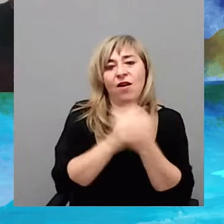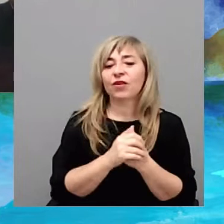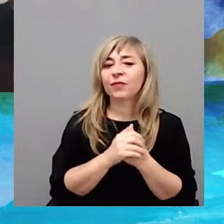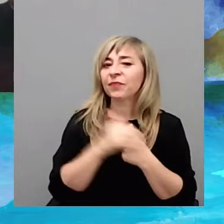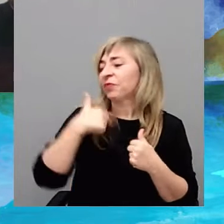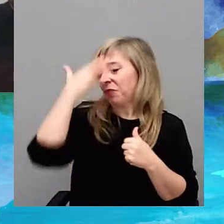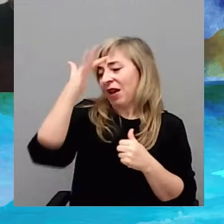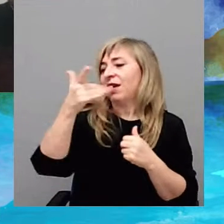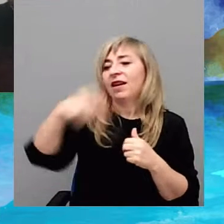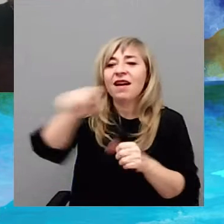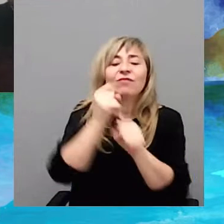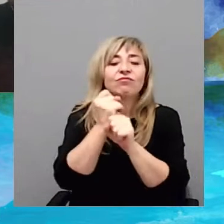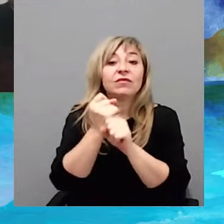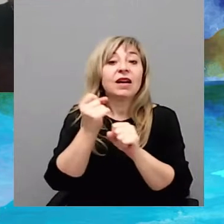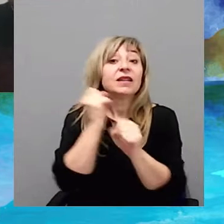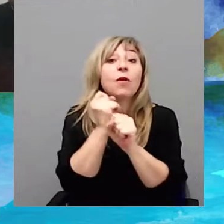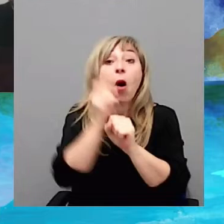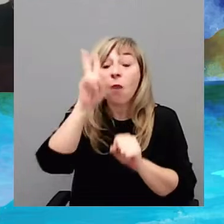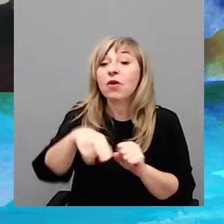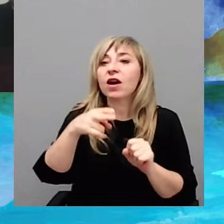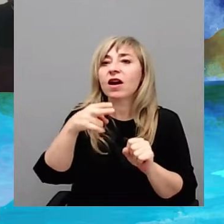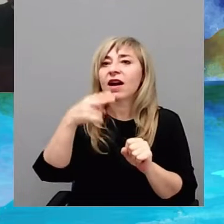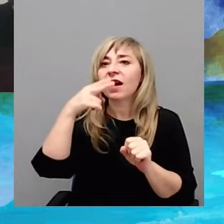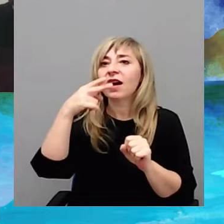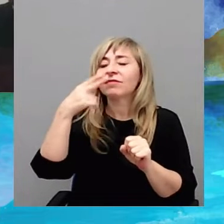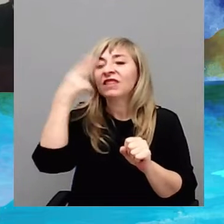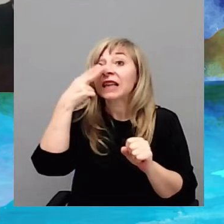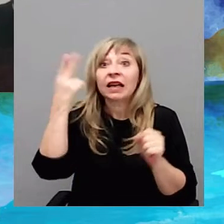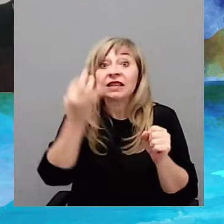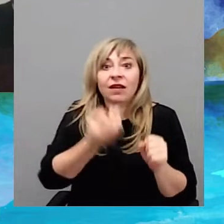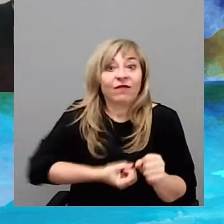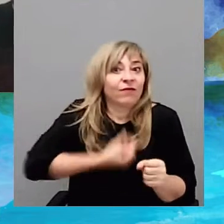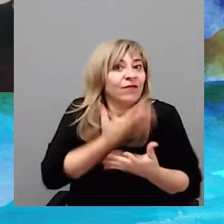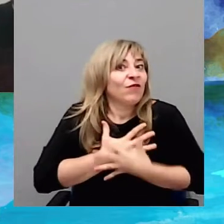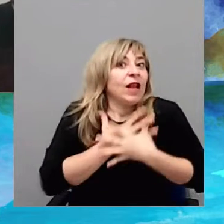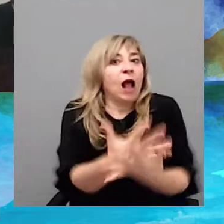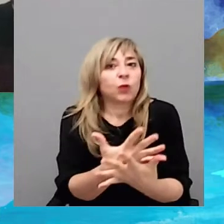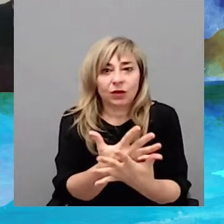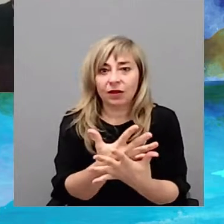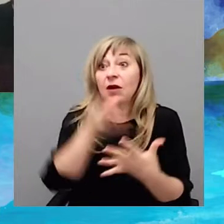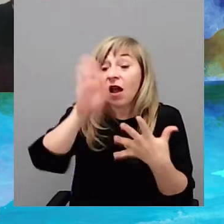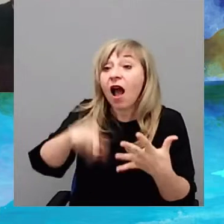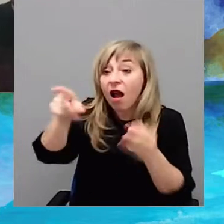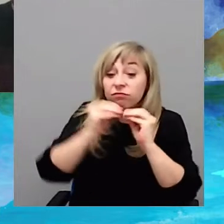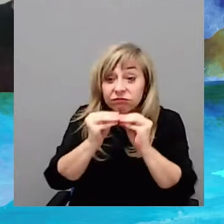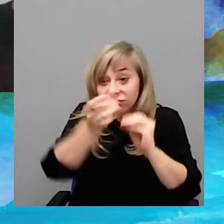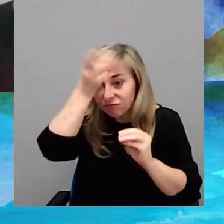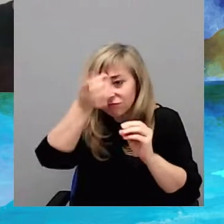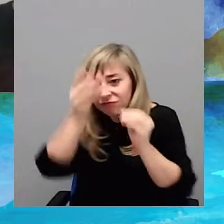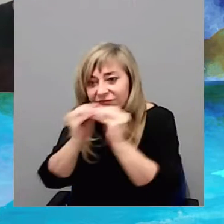I would say, in a very altruistic fashion. And we will all benefit